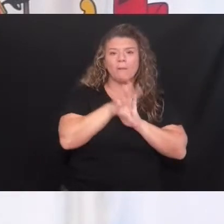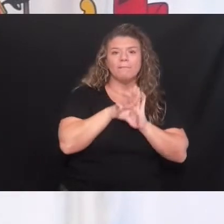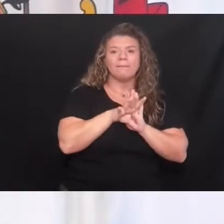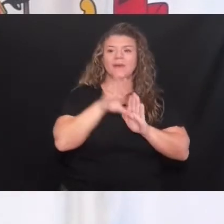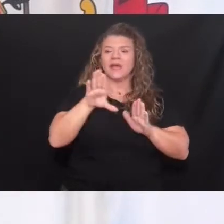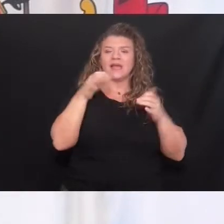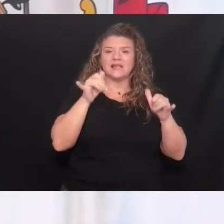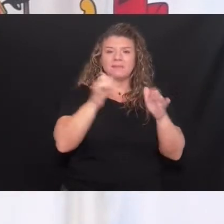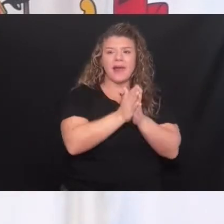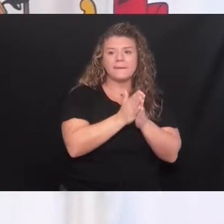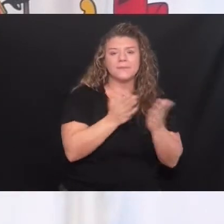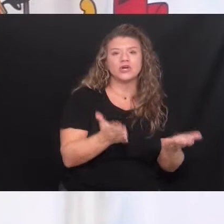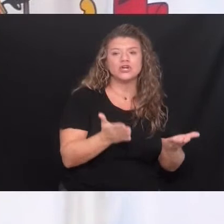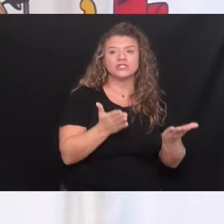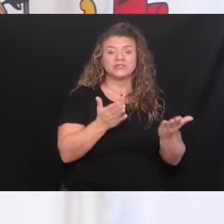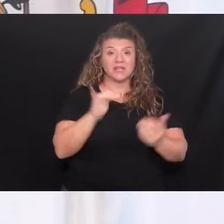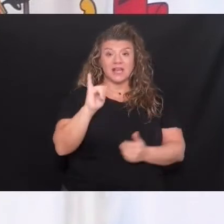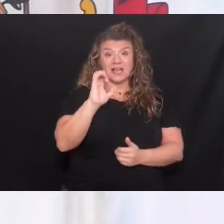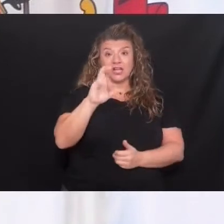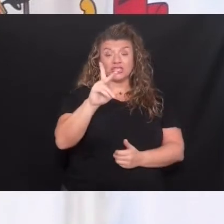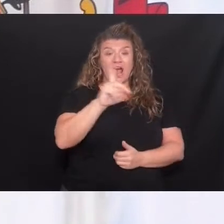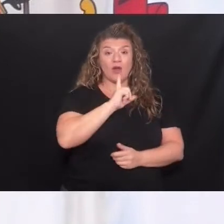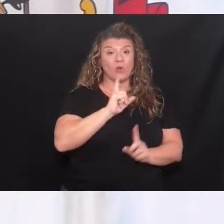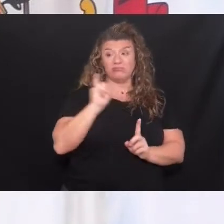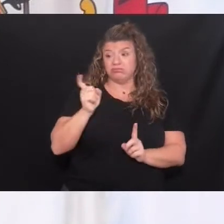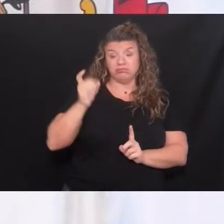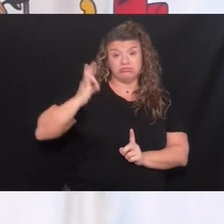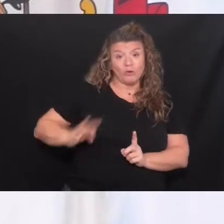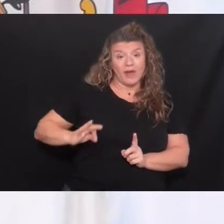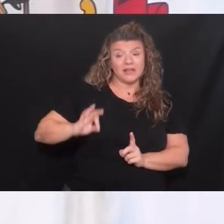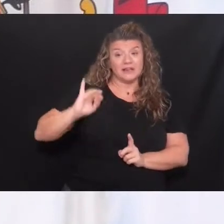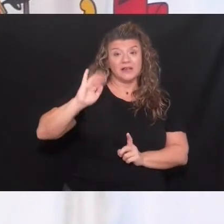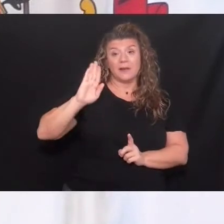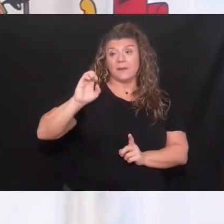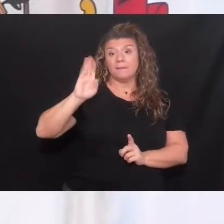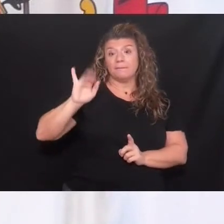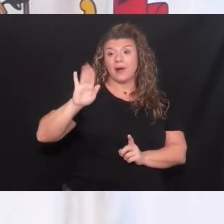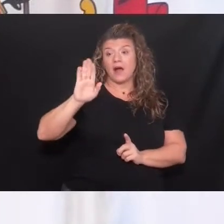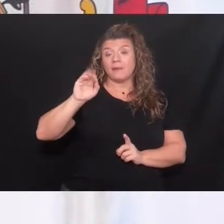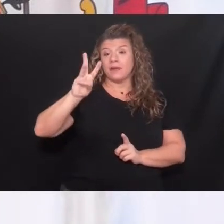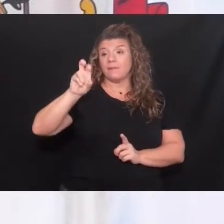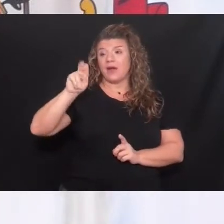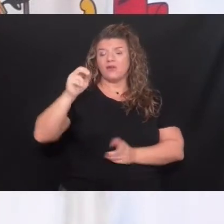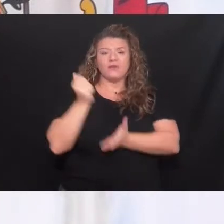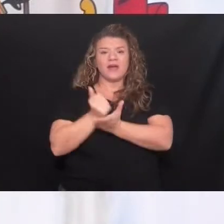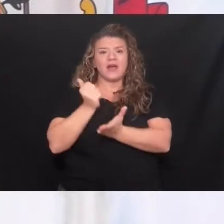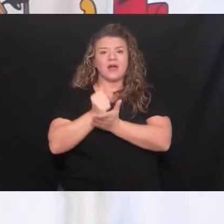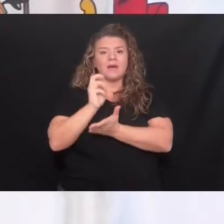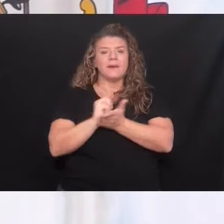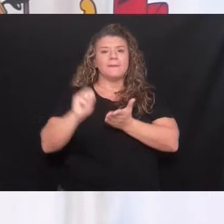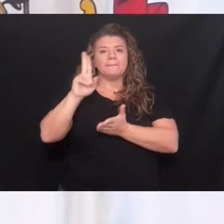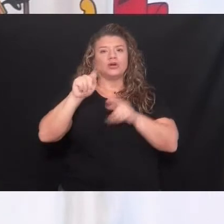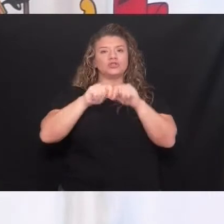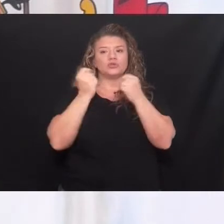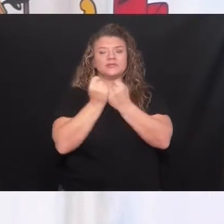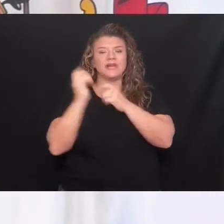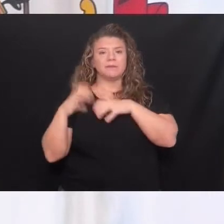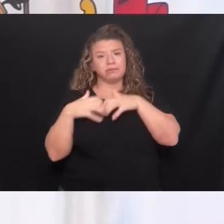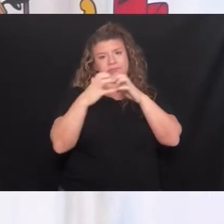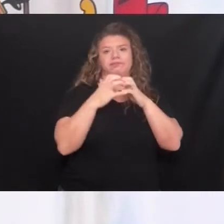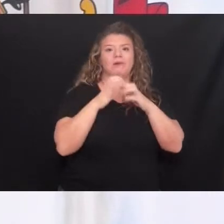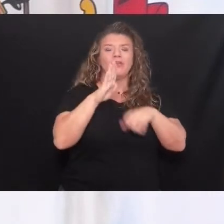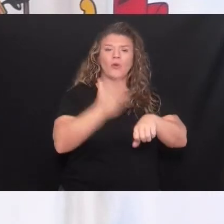playbooks, and Jack Lingle credits Bobby Bowden with helping Marshall's team on the beginning of their recovery.